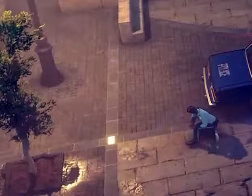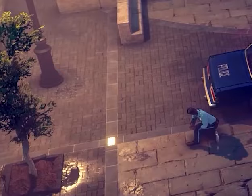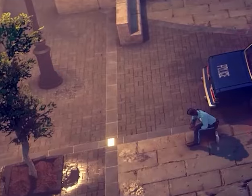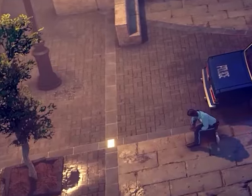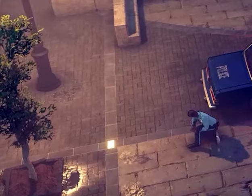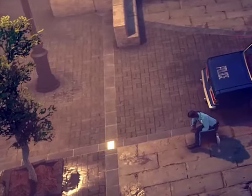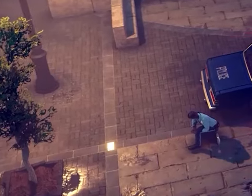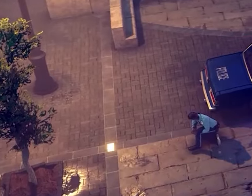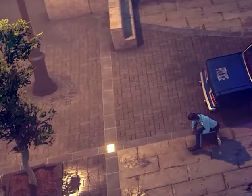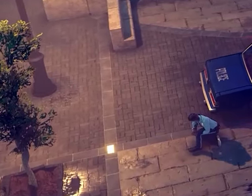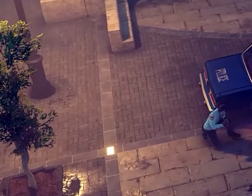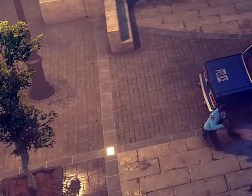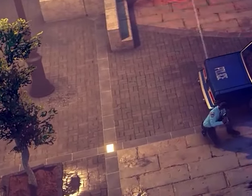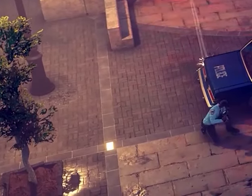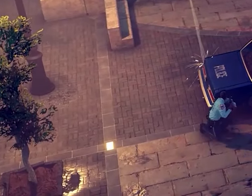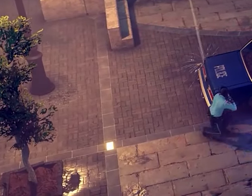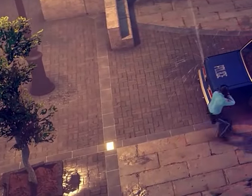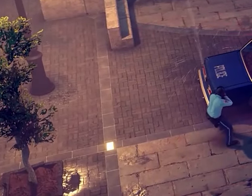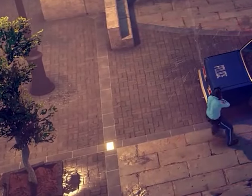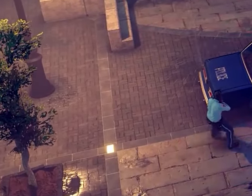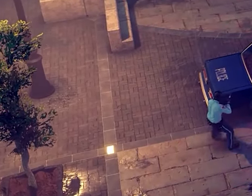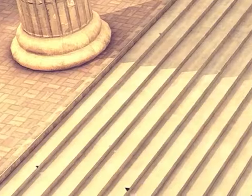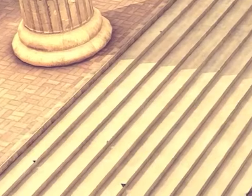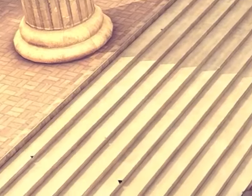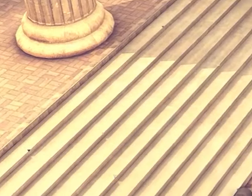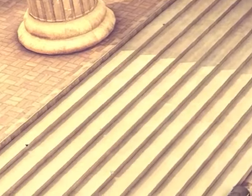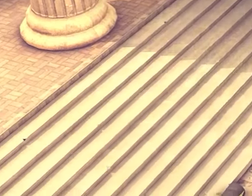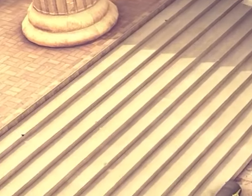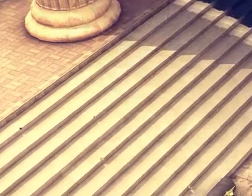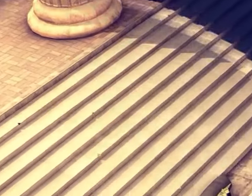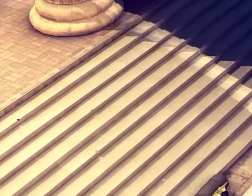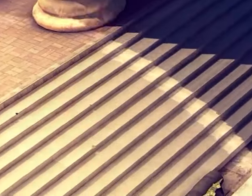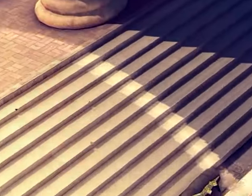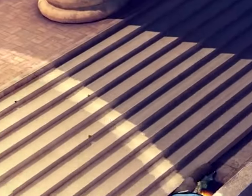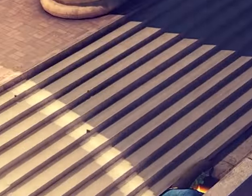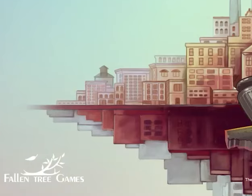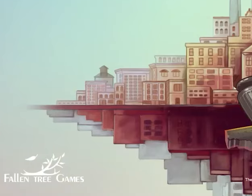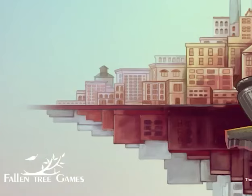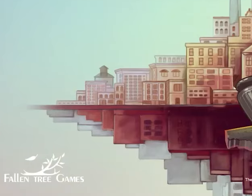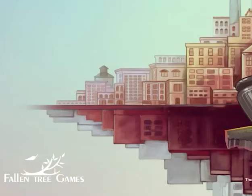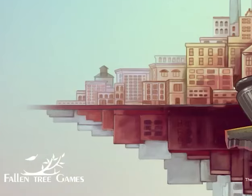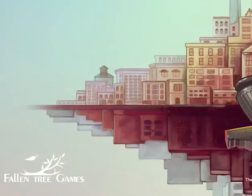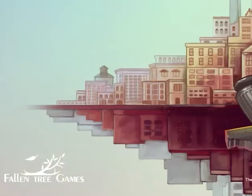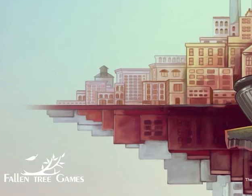Central to all units, bank robbery in progress. Cuff him up, boot!